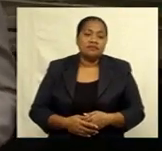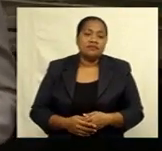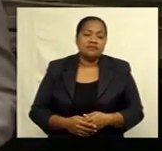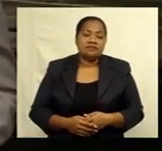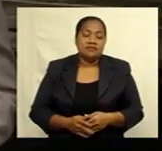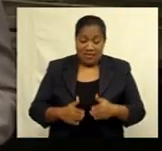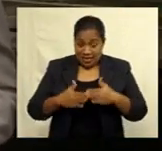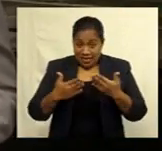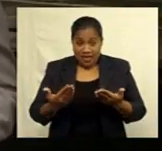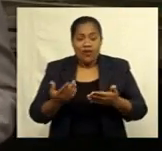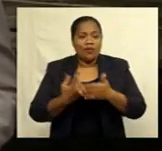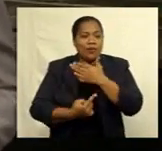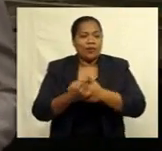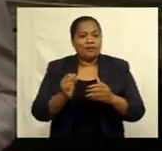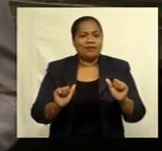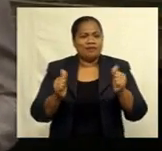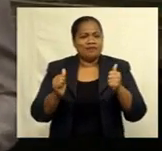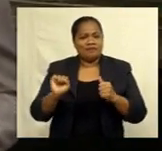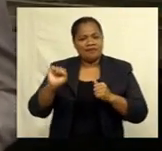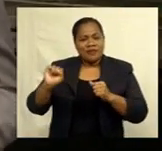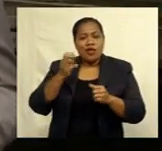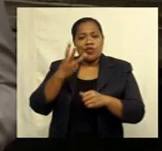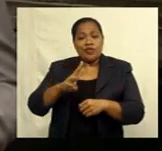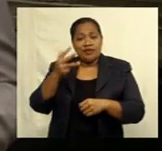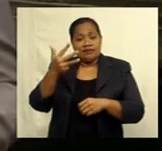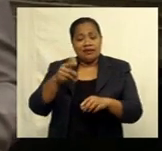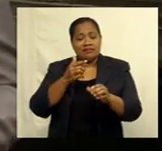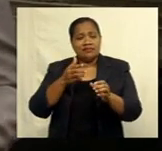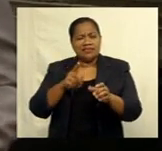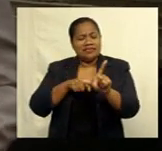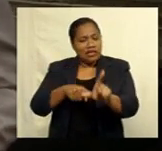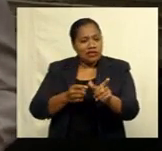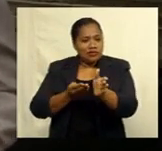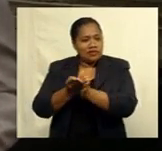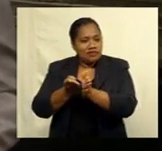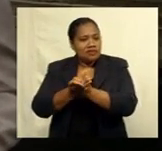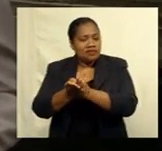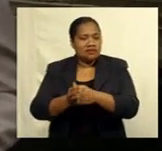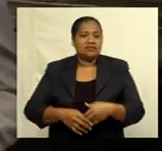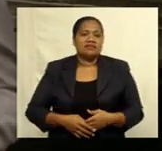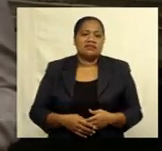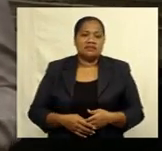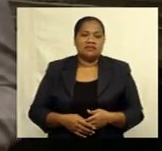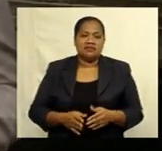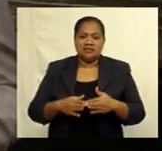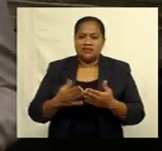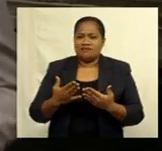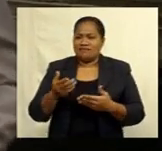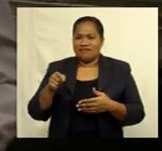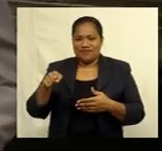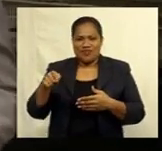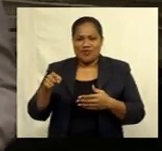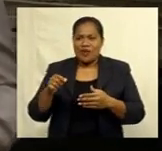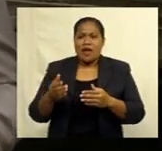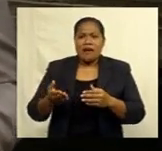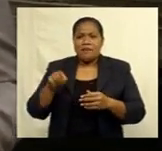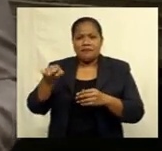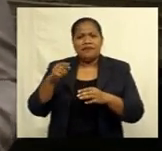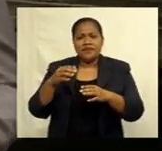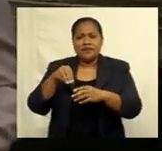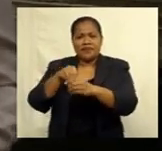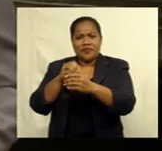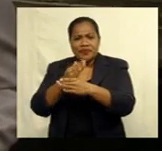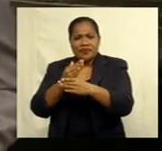marks the end of Tundravu's 39 years of service, having reached the office of the Deputy Commissioner upon his